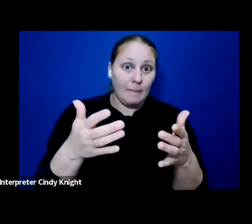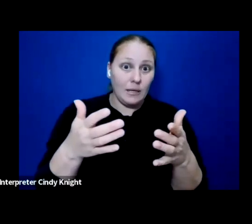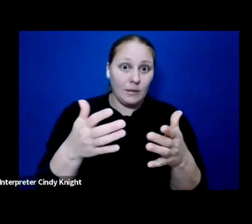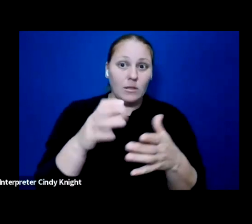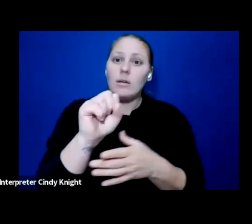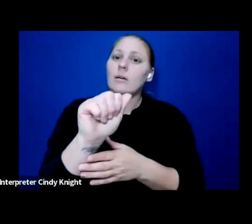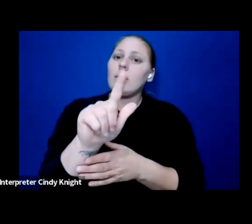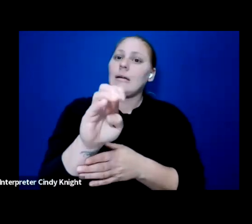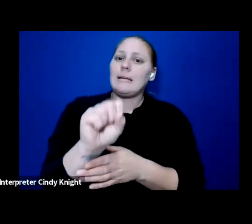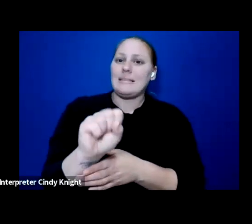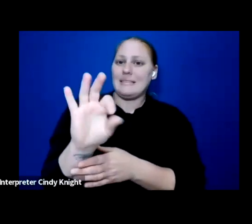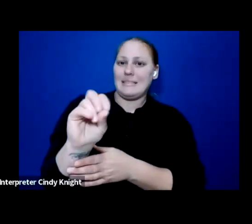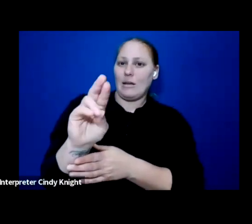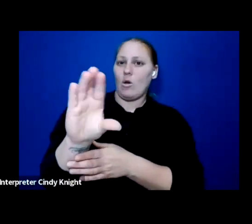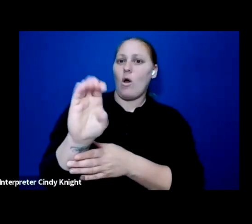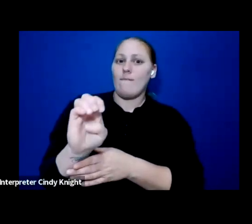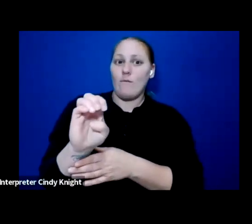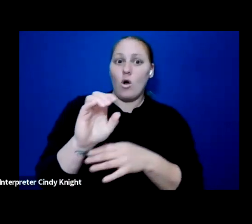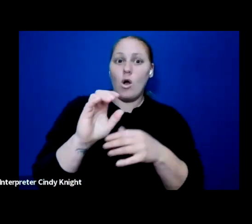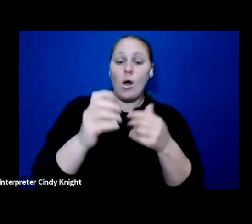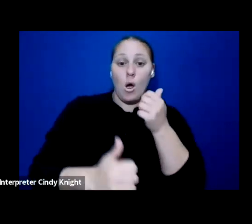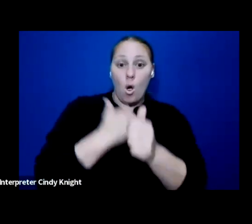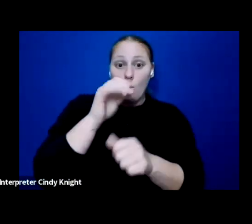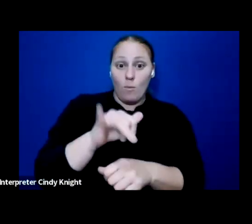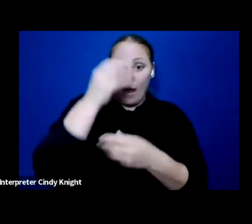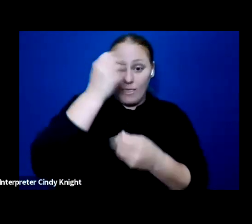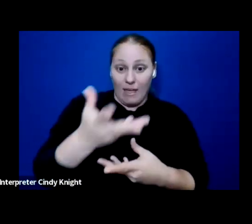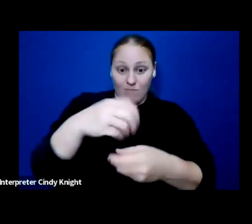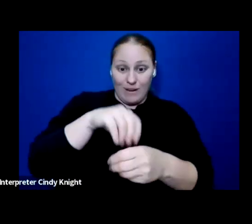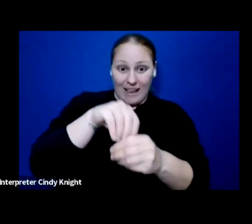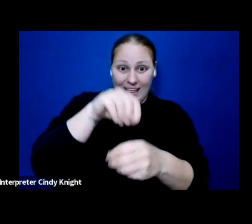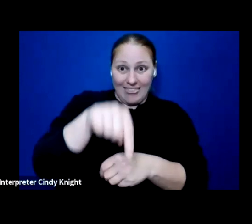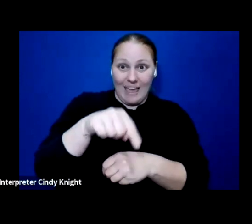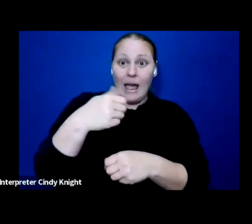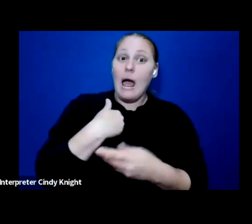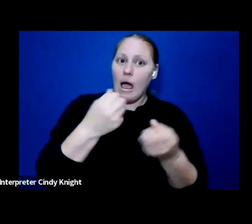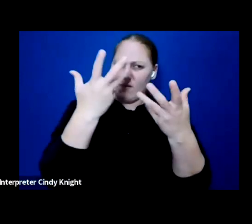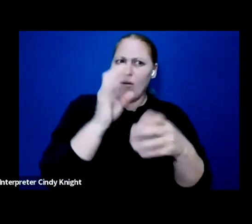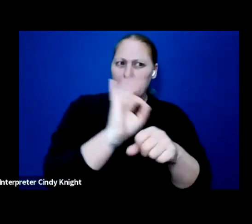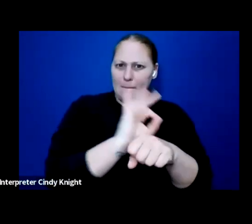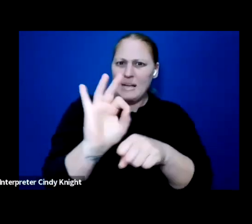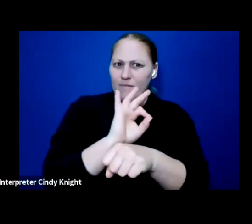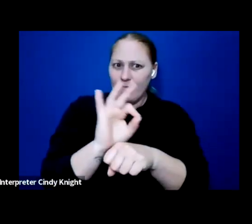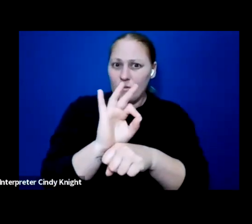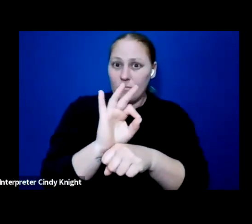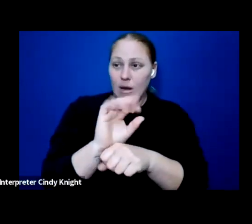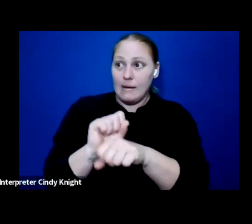Salesforce, where the bulk of that data is contained, certainly has many features in order to get data